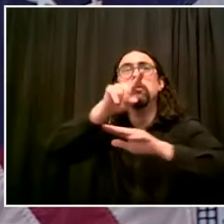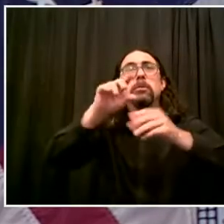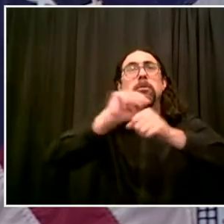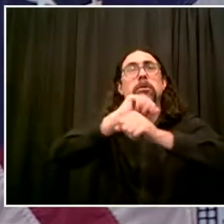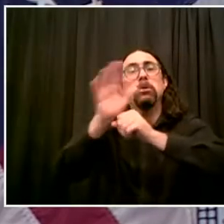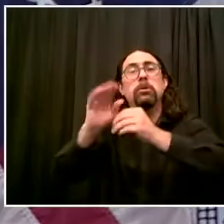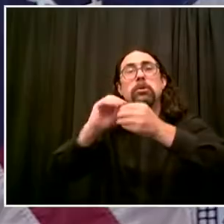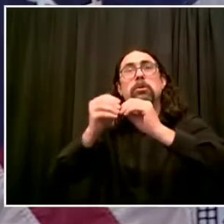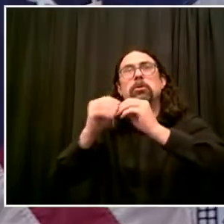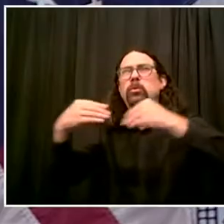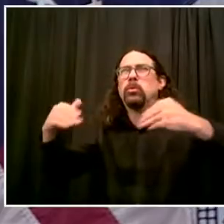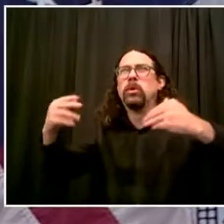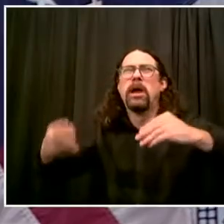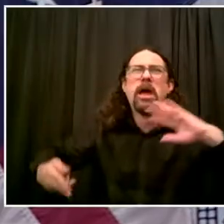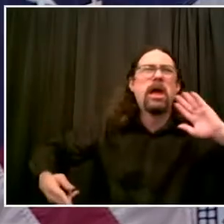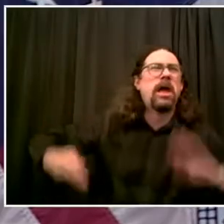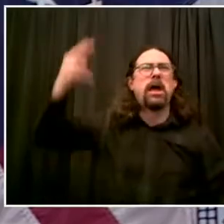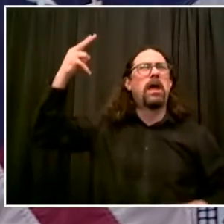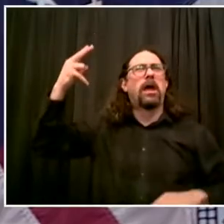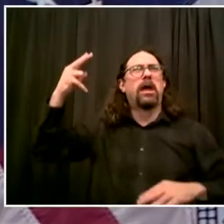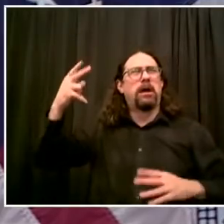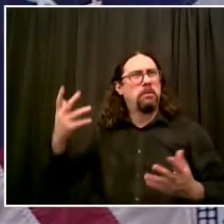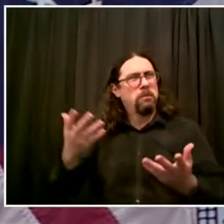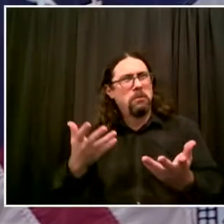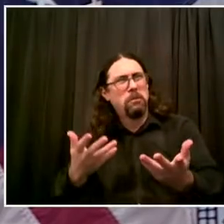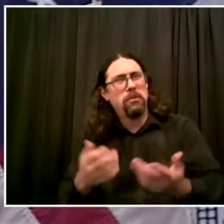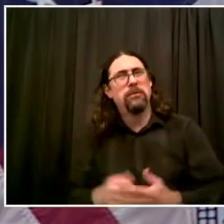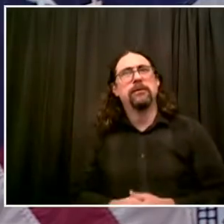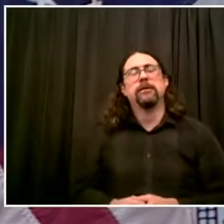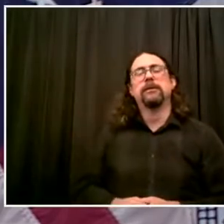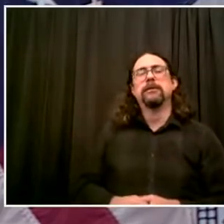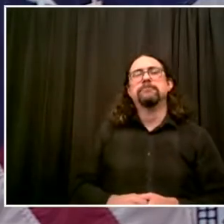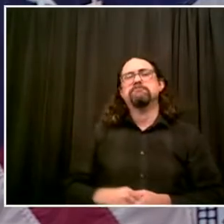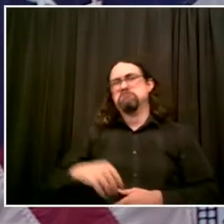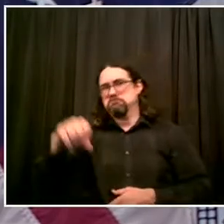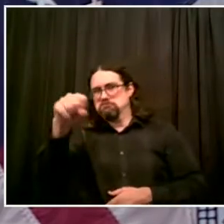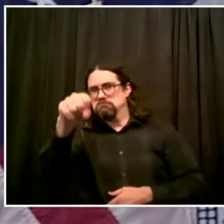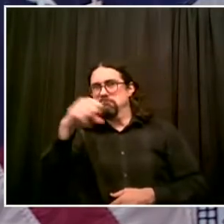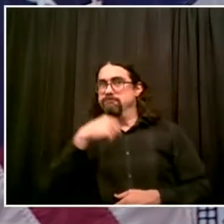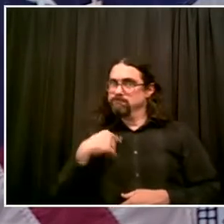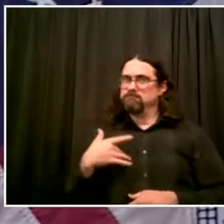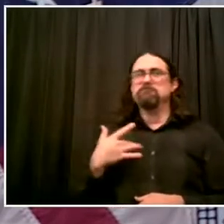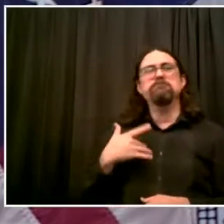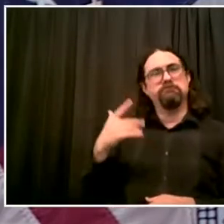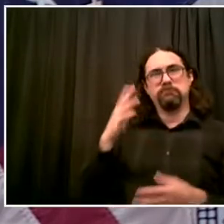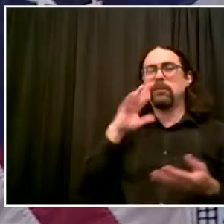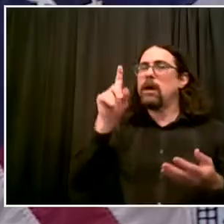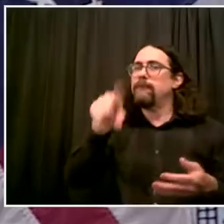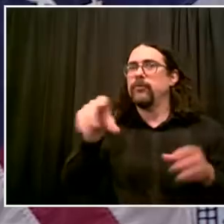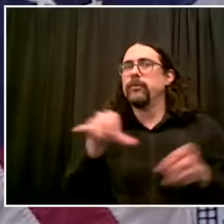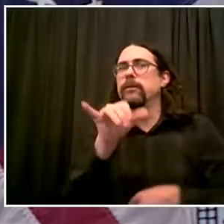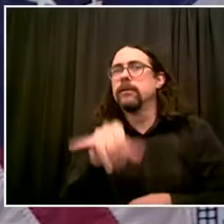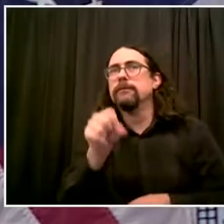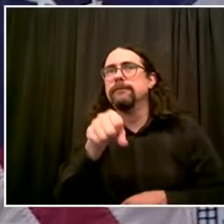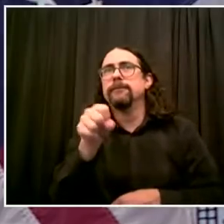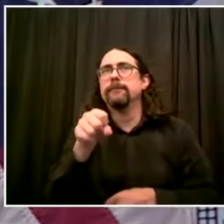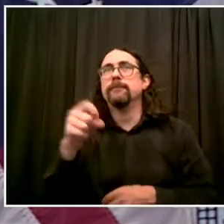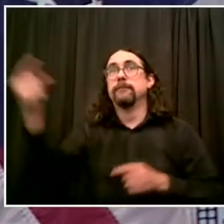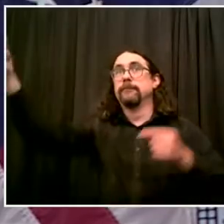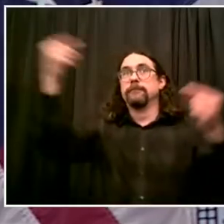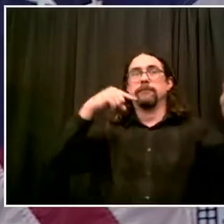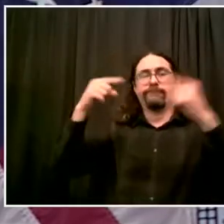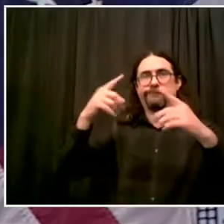towards people, and that's the thing I think that I bristle at a little bit when it's like, let's treat people like they're the